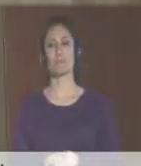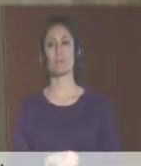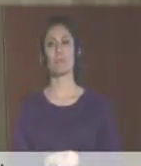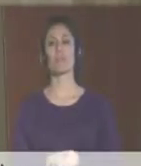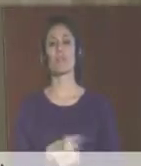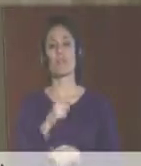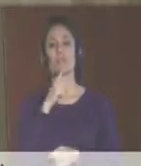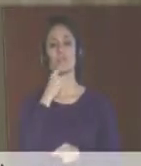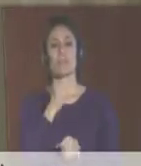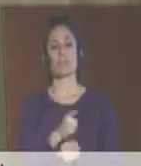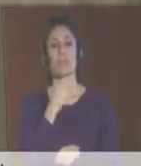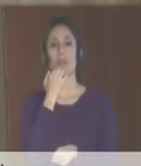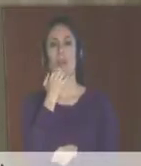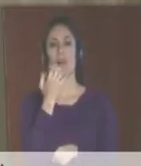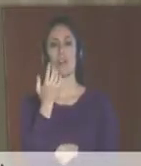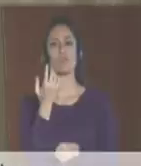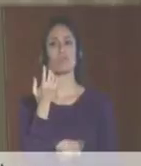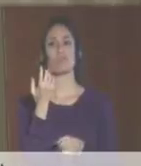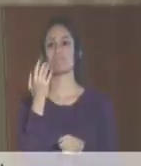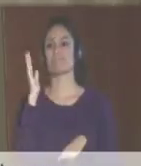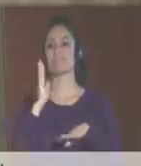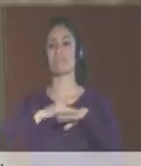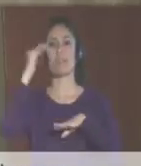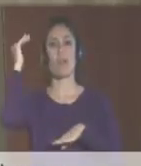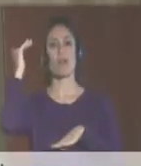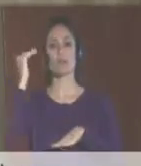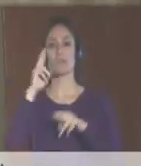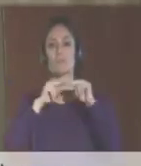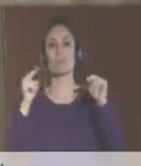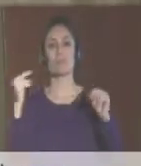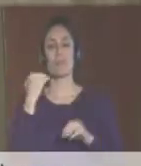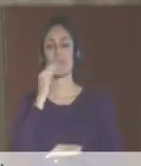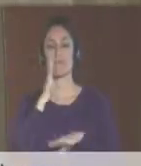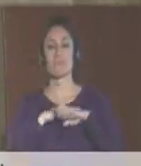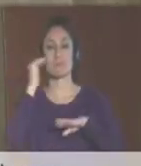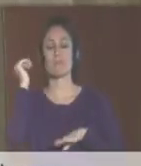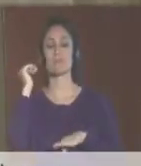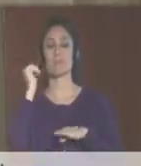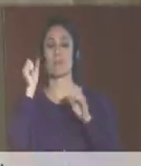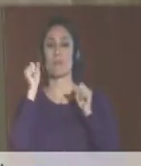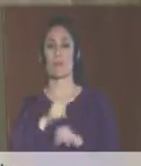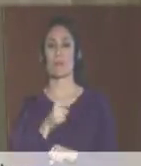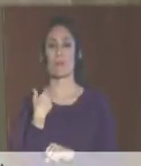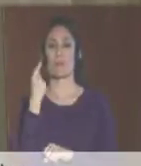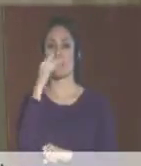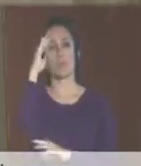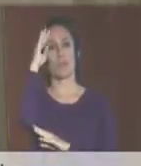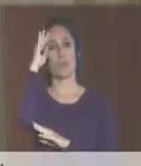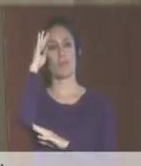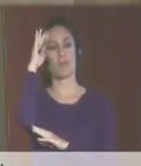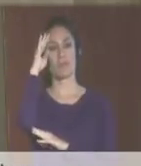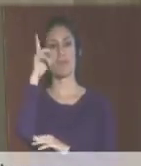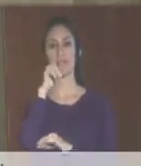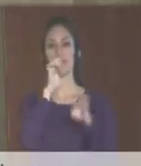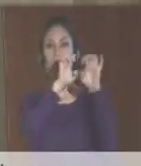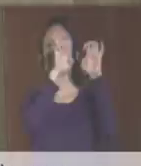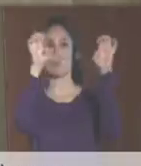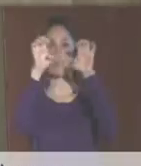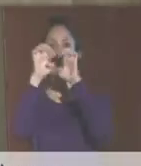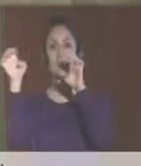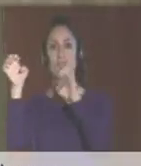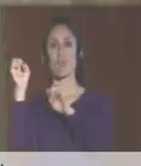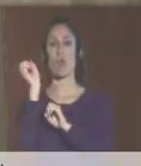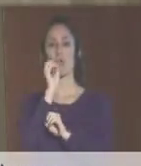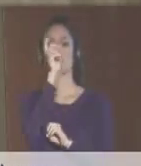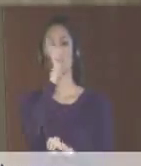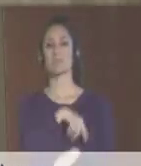there is a large magnitude event, it will affect everyone. If you have